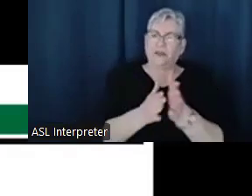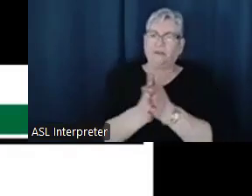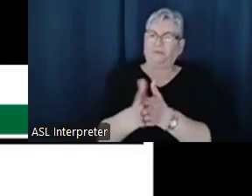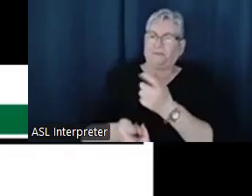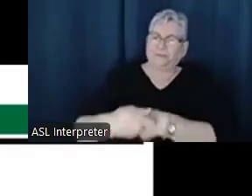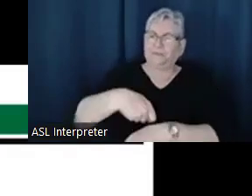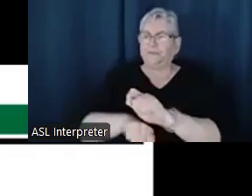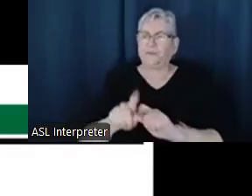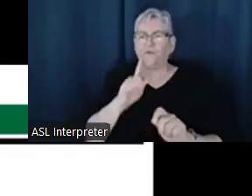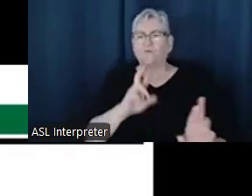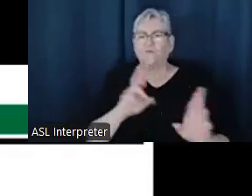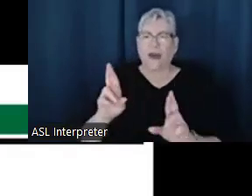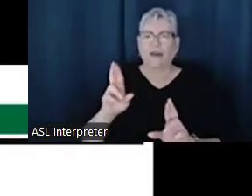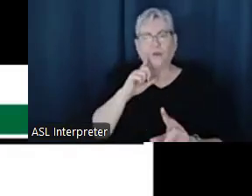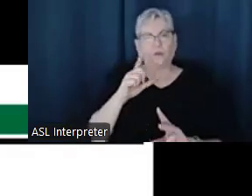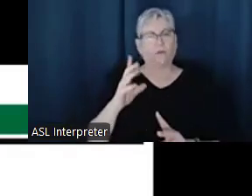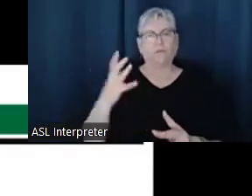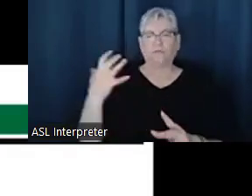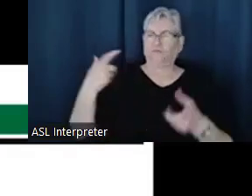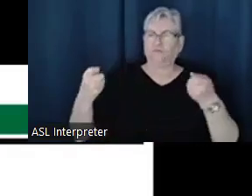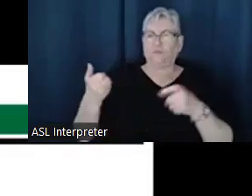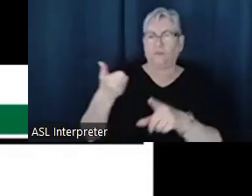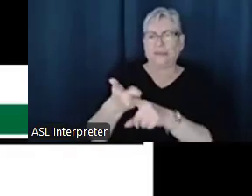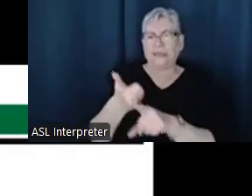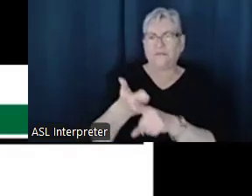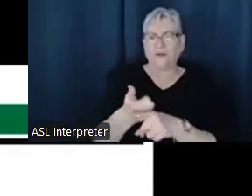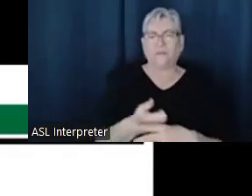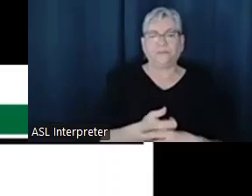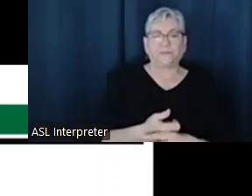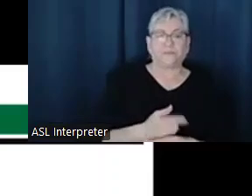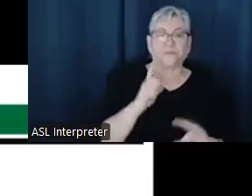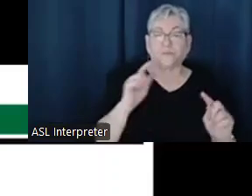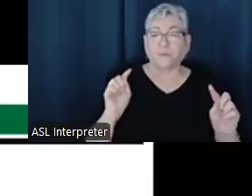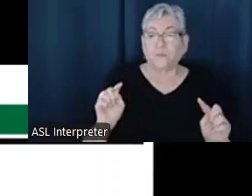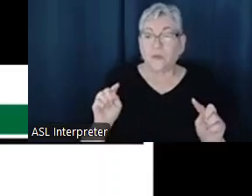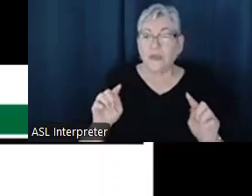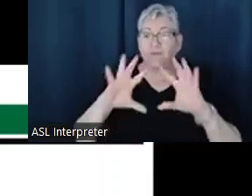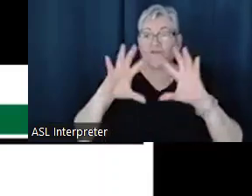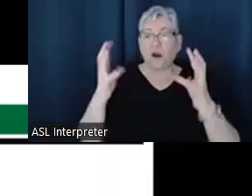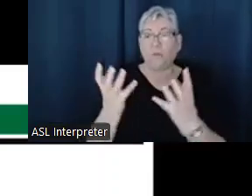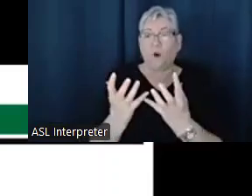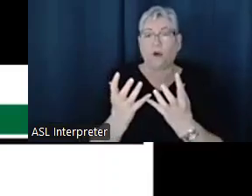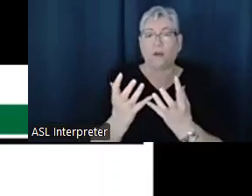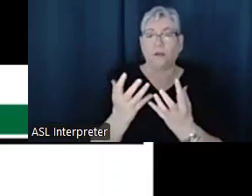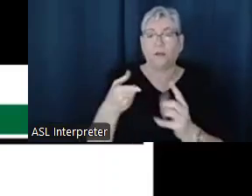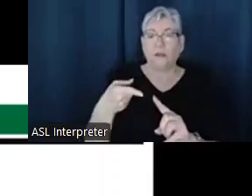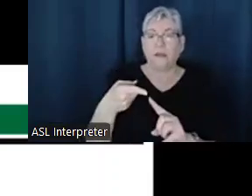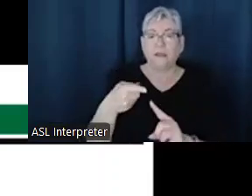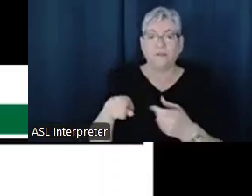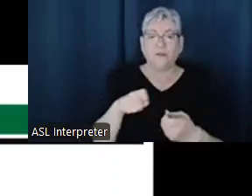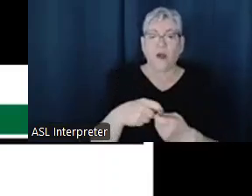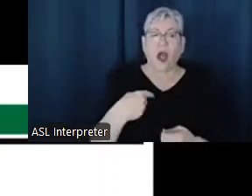in the driver's seat. So I think for this framework specifically, I would really